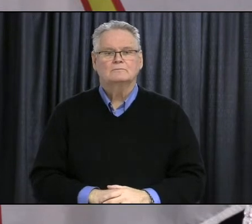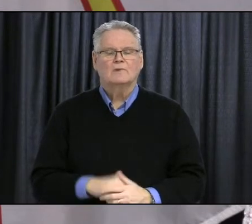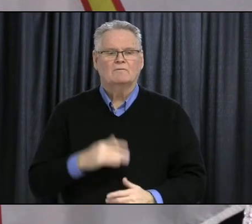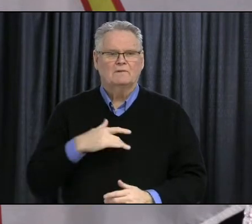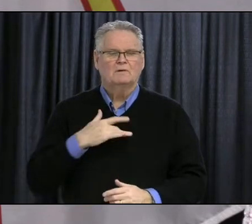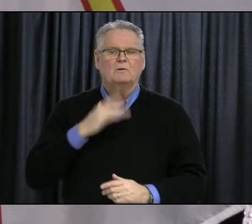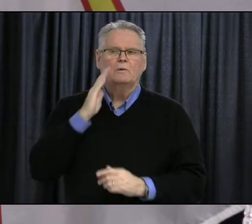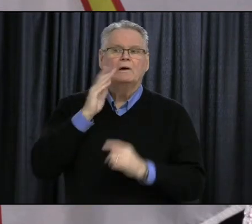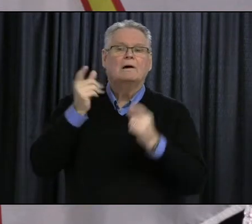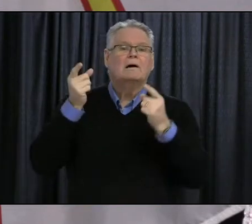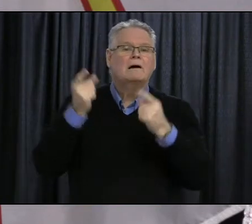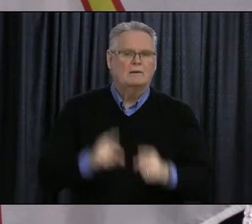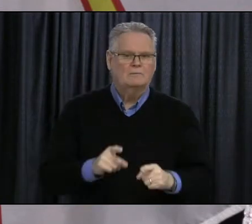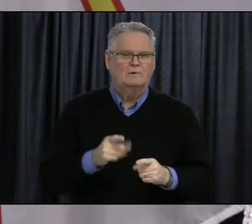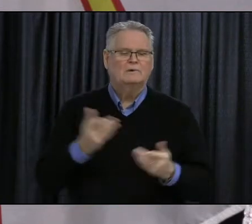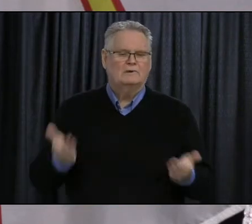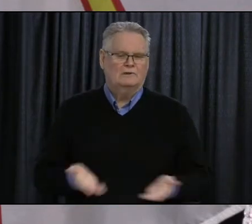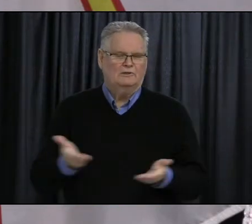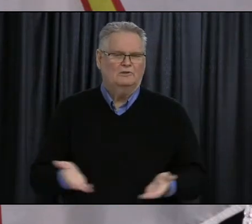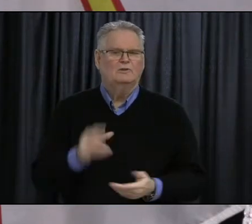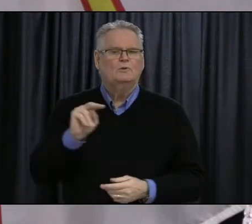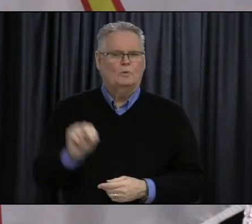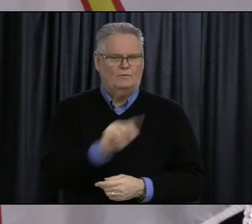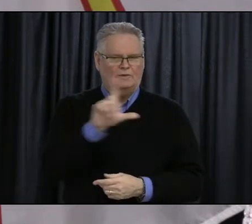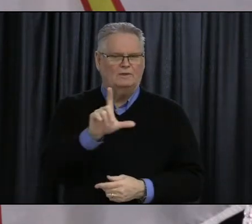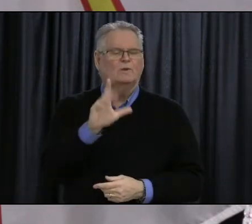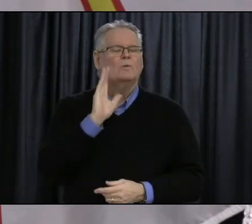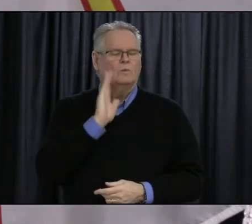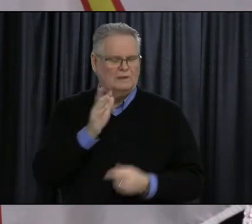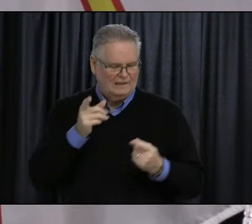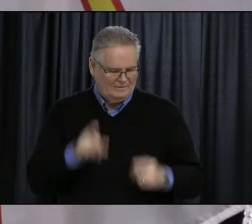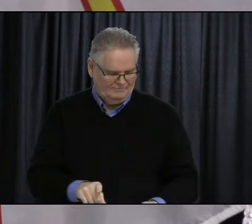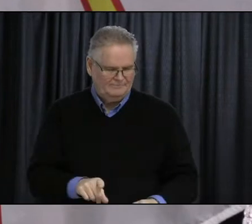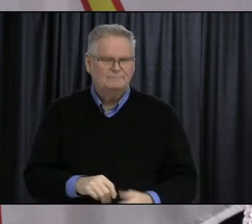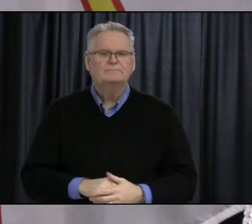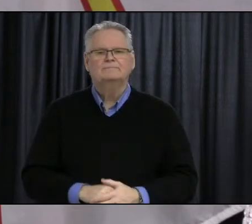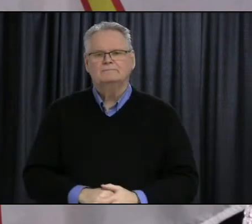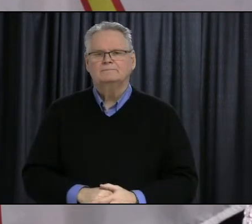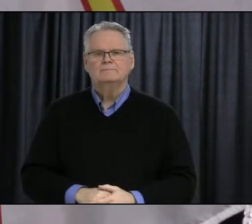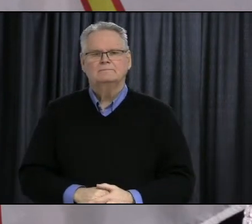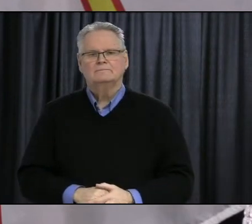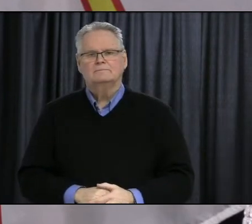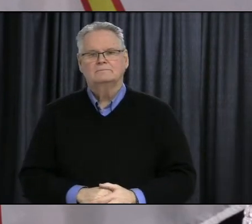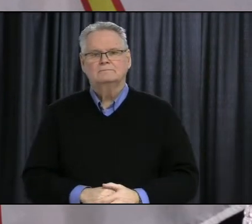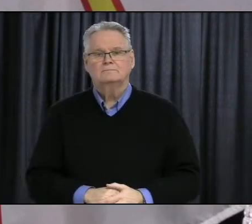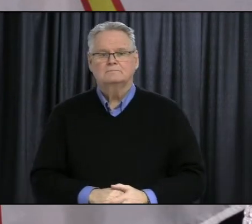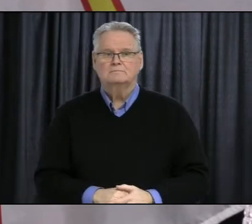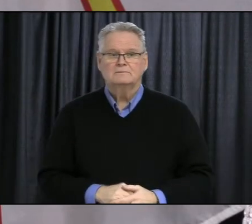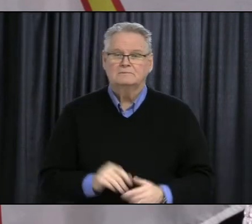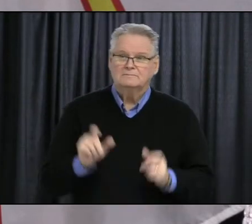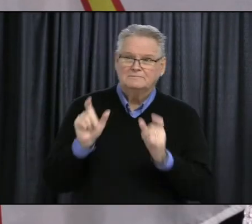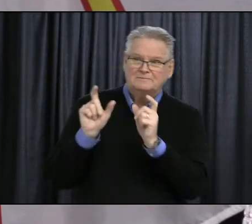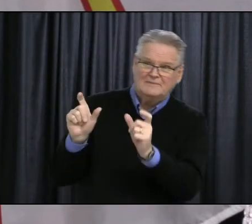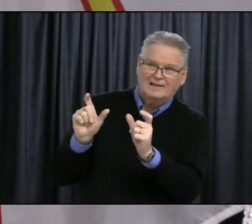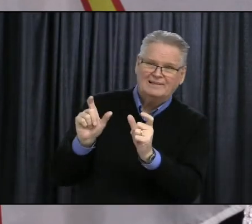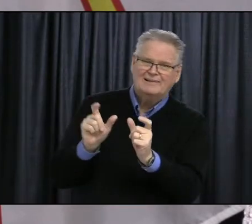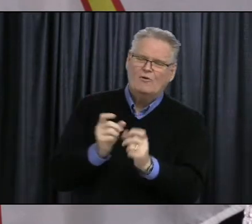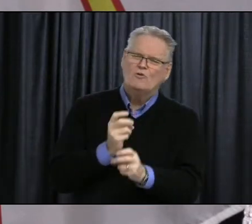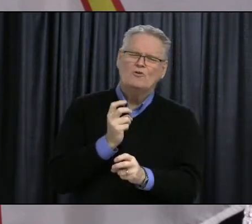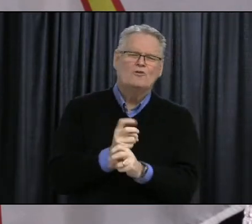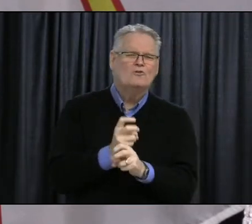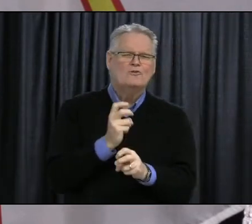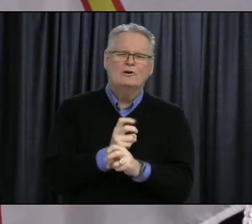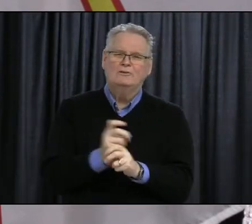circulating elsewhere in the country and the world. The key will be to stop its spread beyond that initial case. Control of these